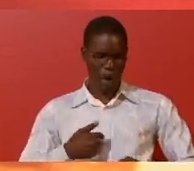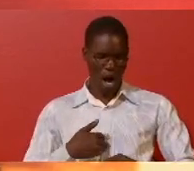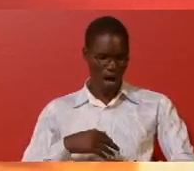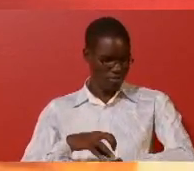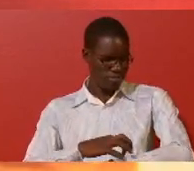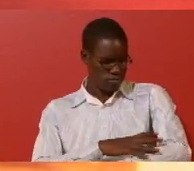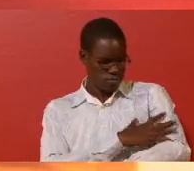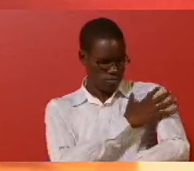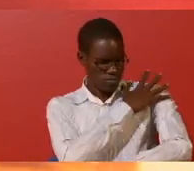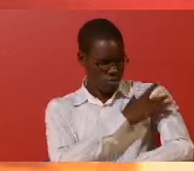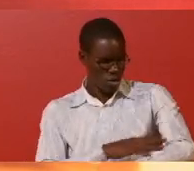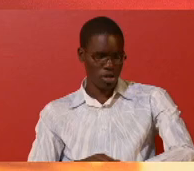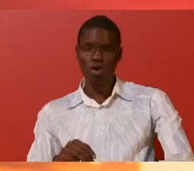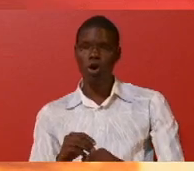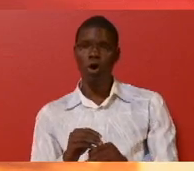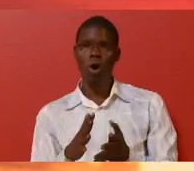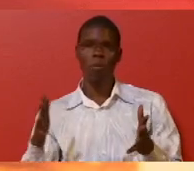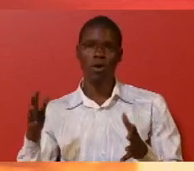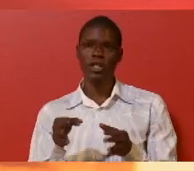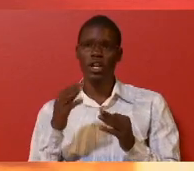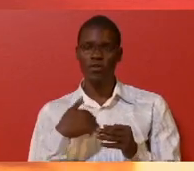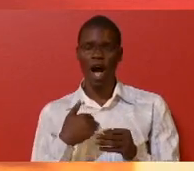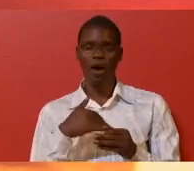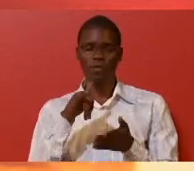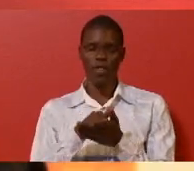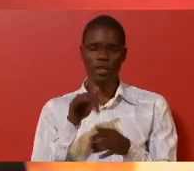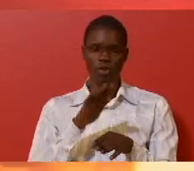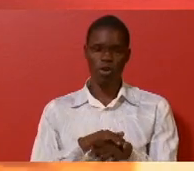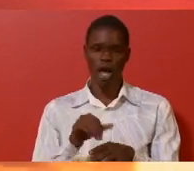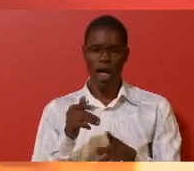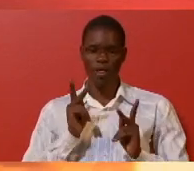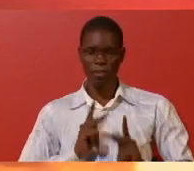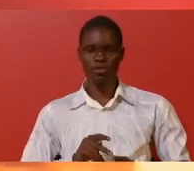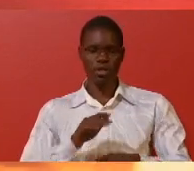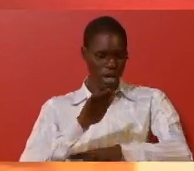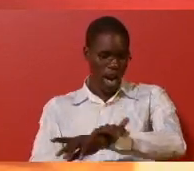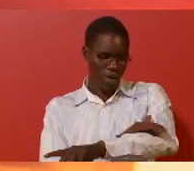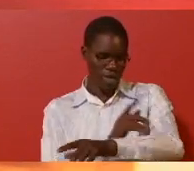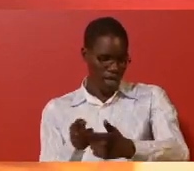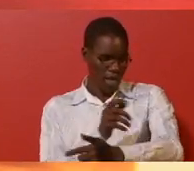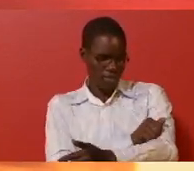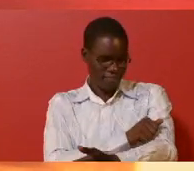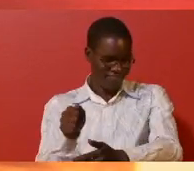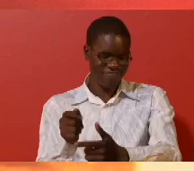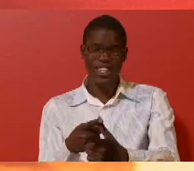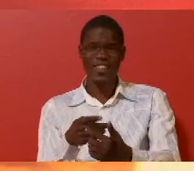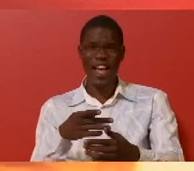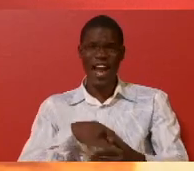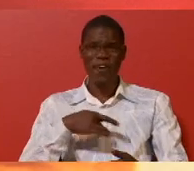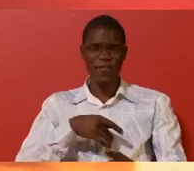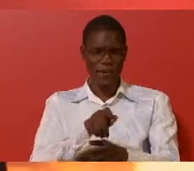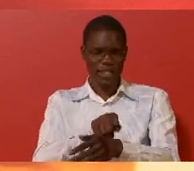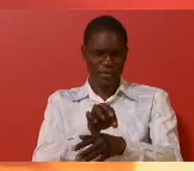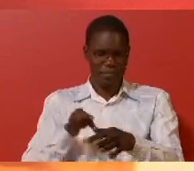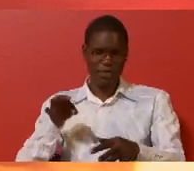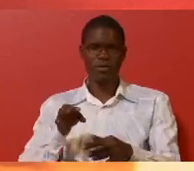hairy. But if you put duct tape on someone's hairy arm and then you come up and you rip it off, it hurts. Ouch! Right?